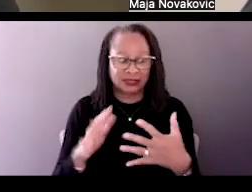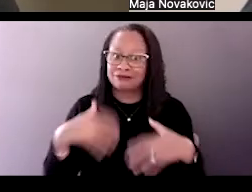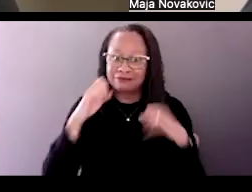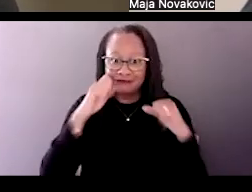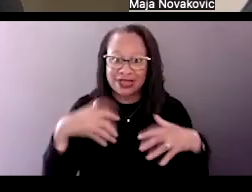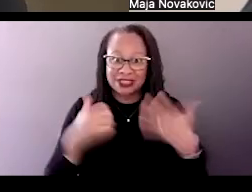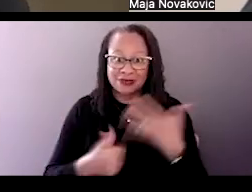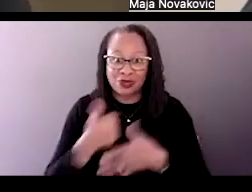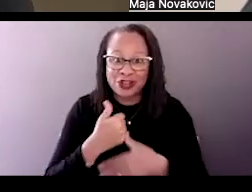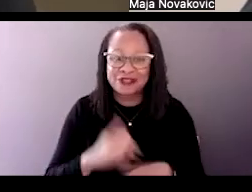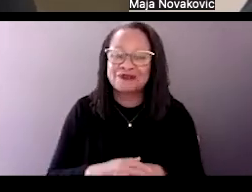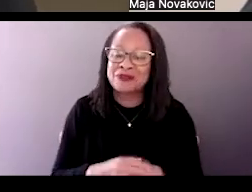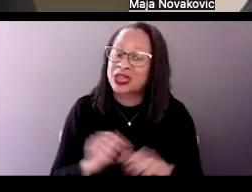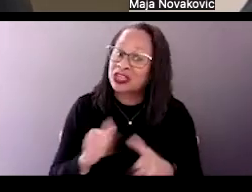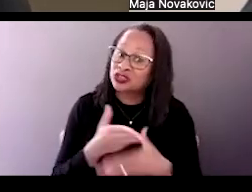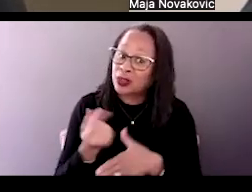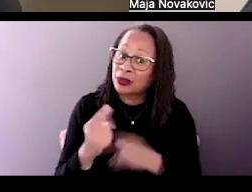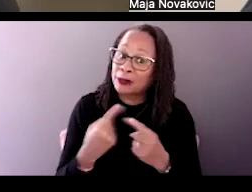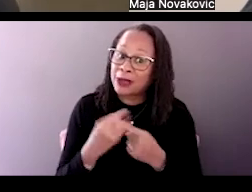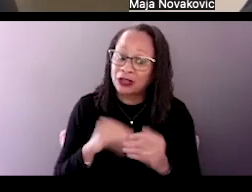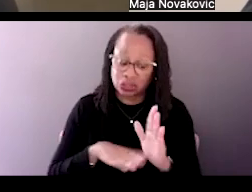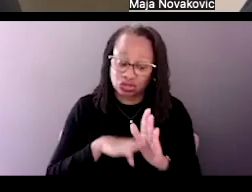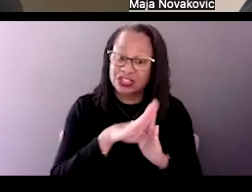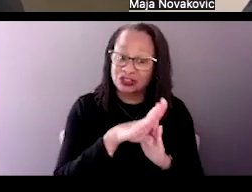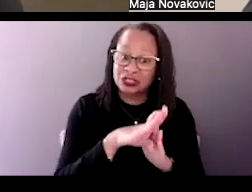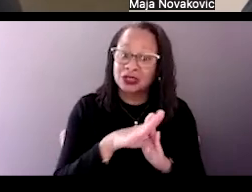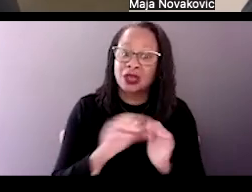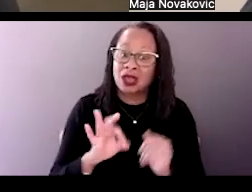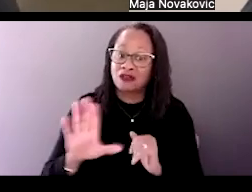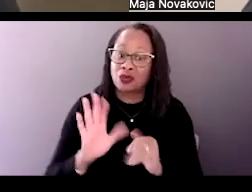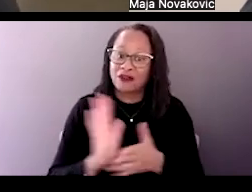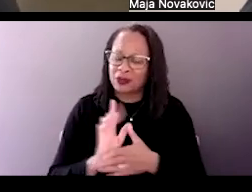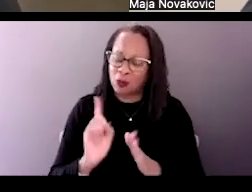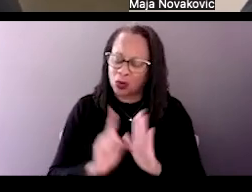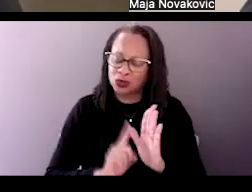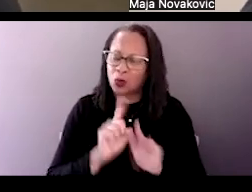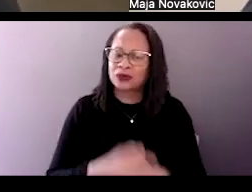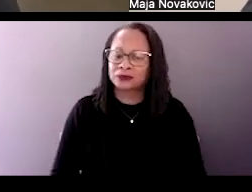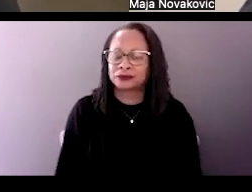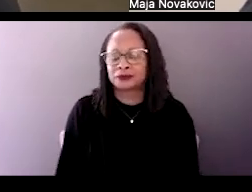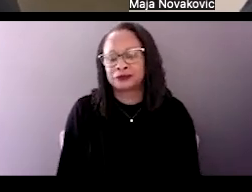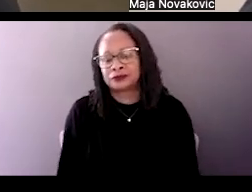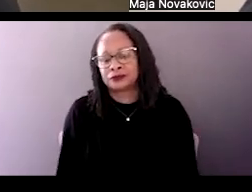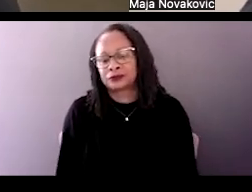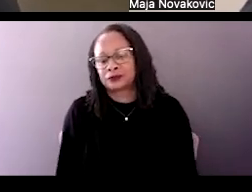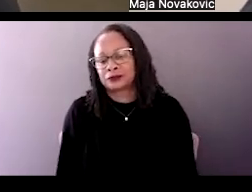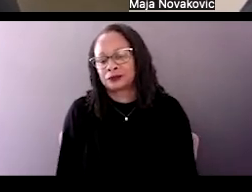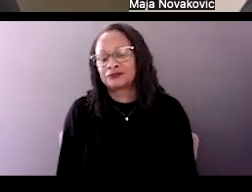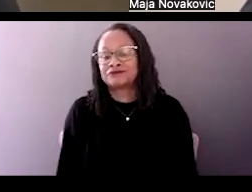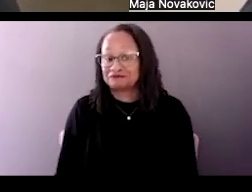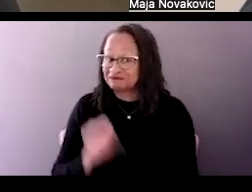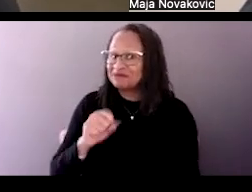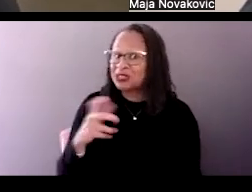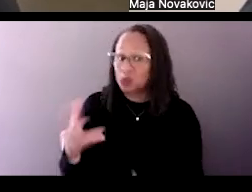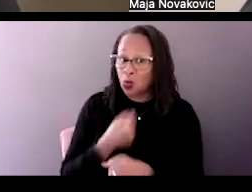you just share a little bit about the trajectory of the film? yeah, that's right. The film won the Grand Jury